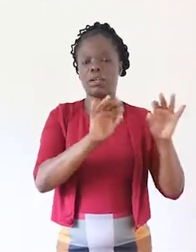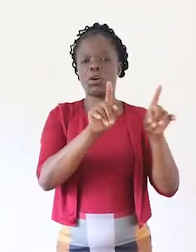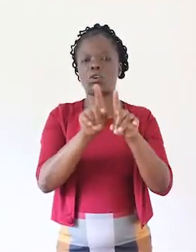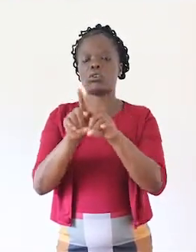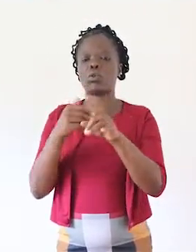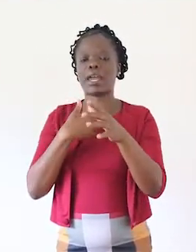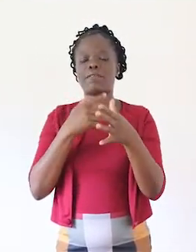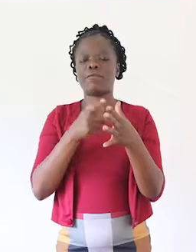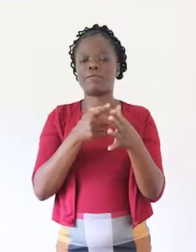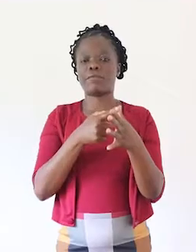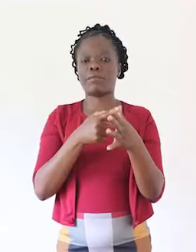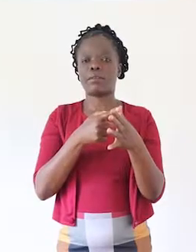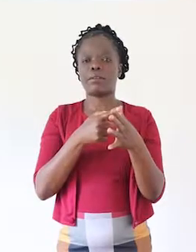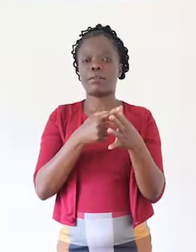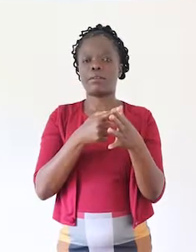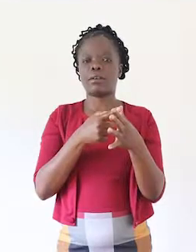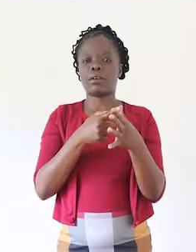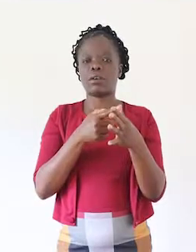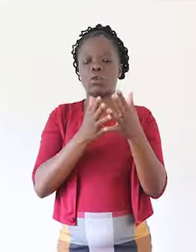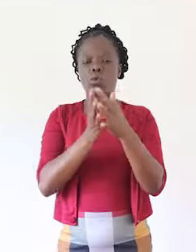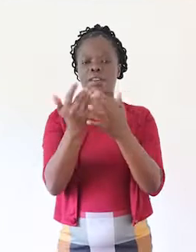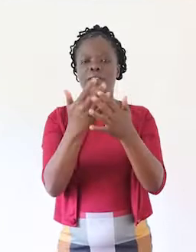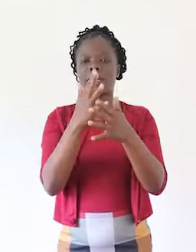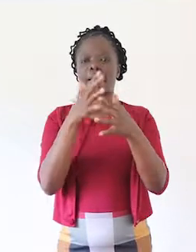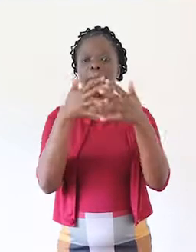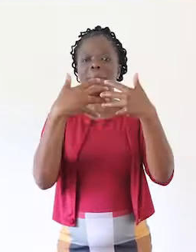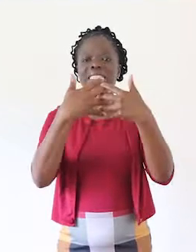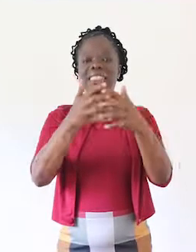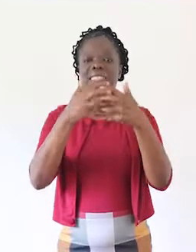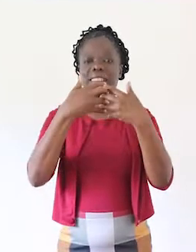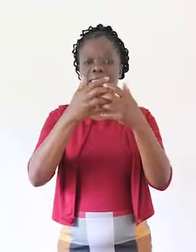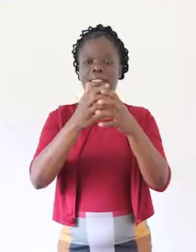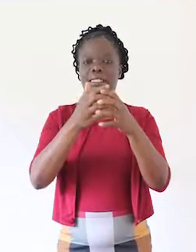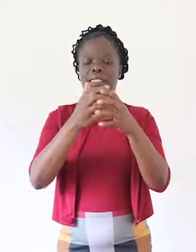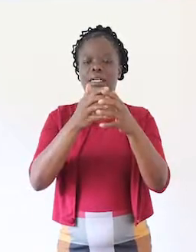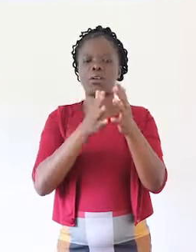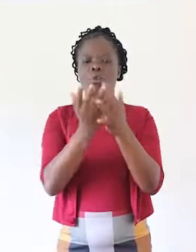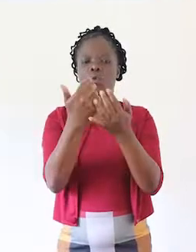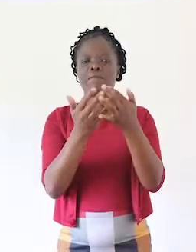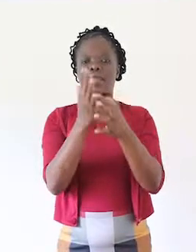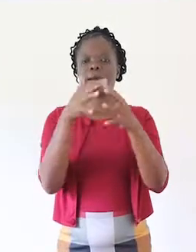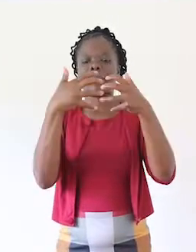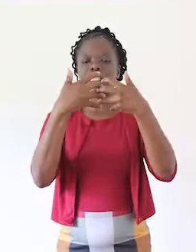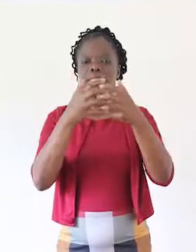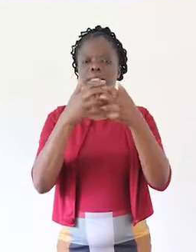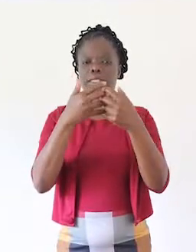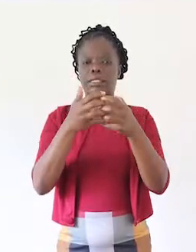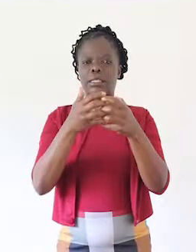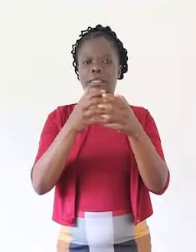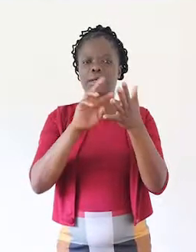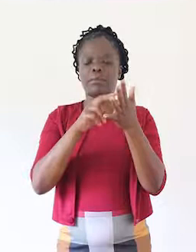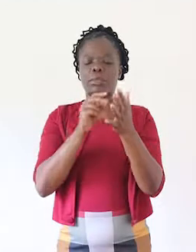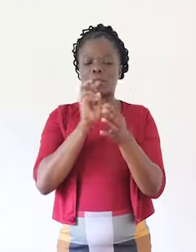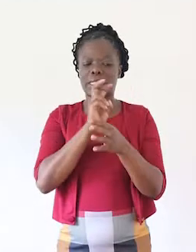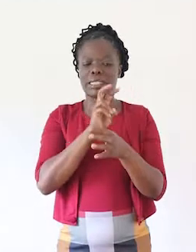We also have now, this is called the weaving machine. This is a local weaving machine, and we